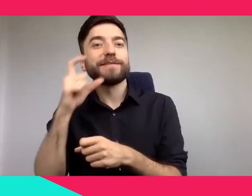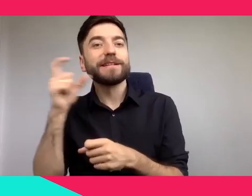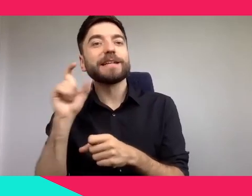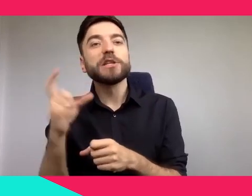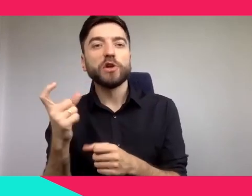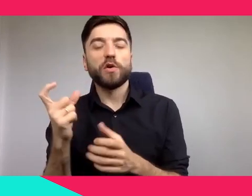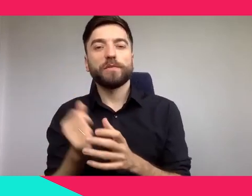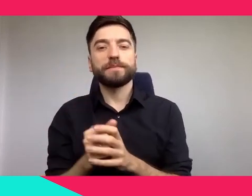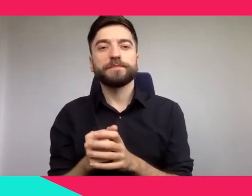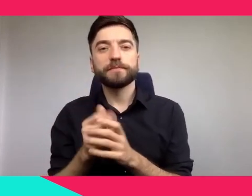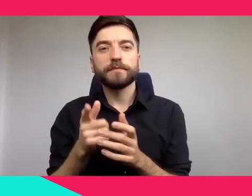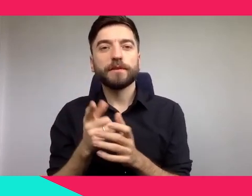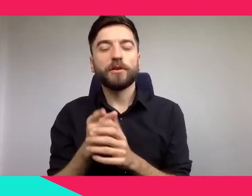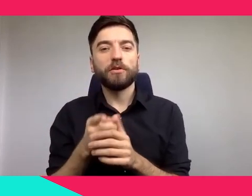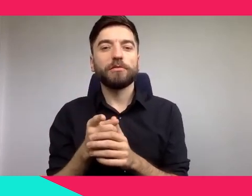high quality